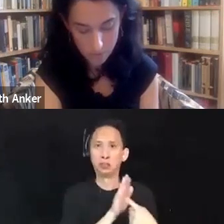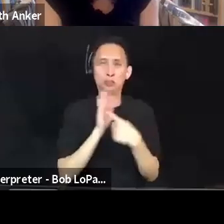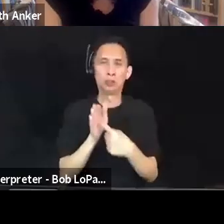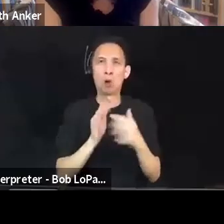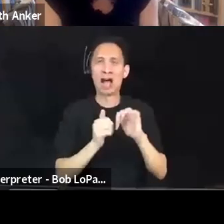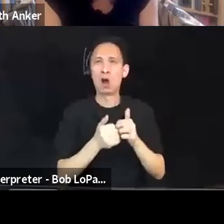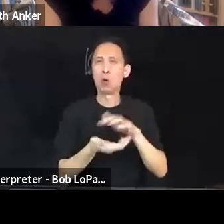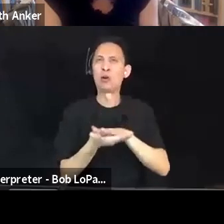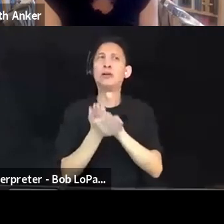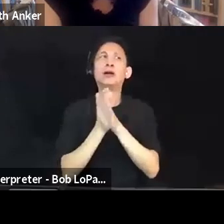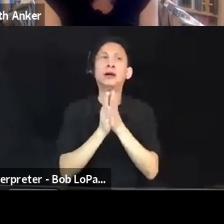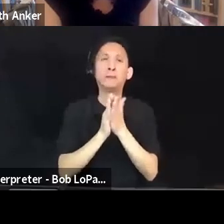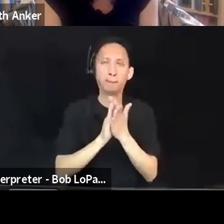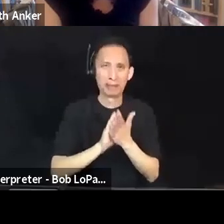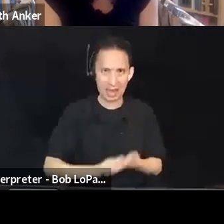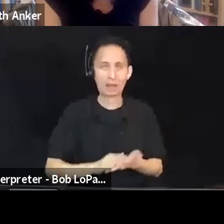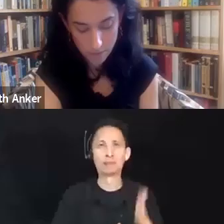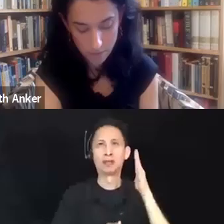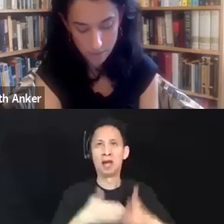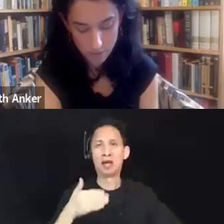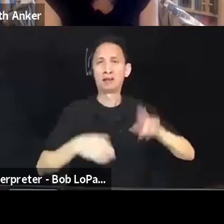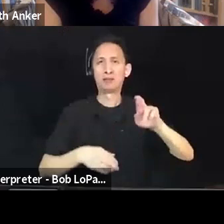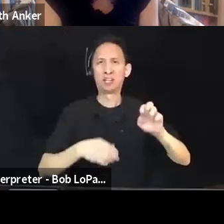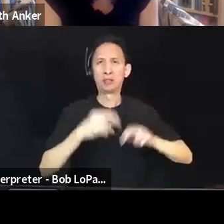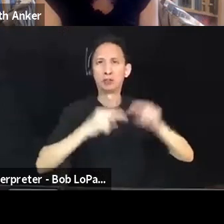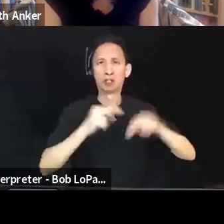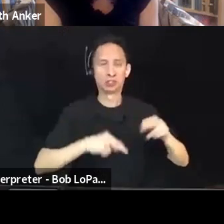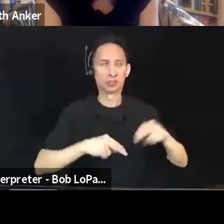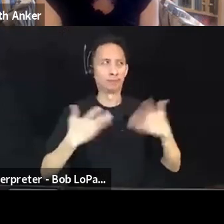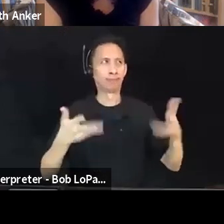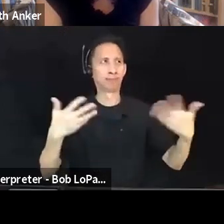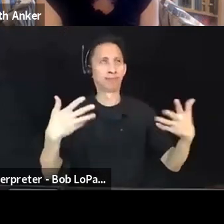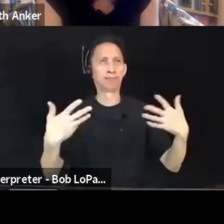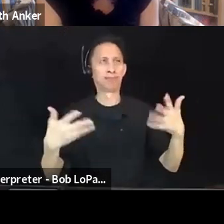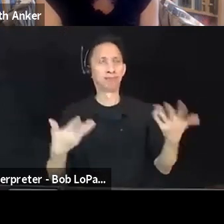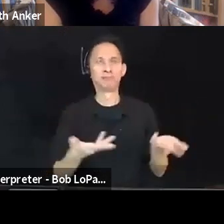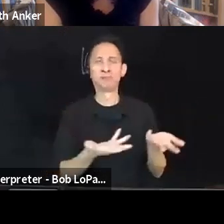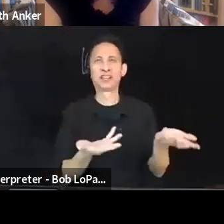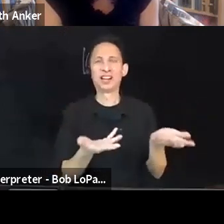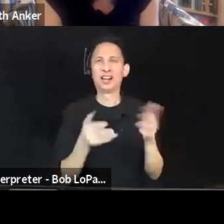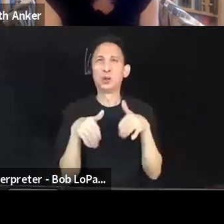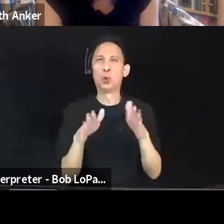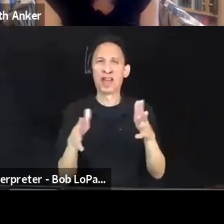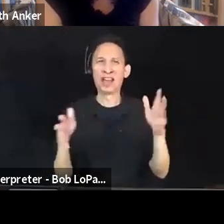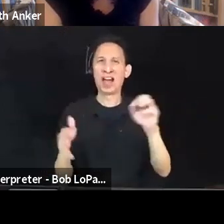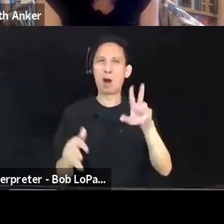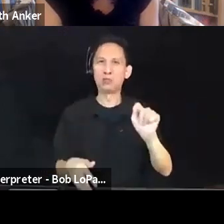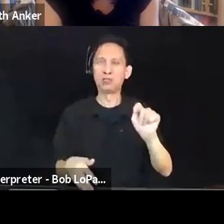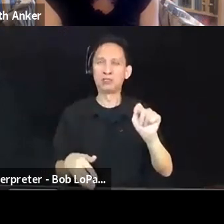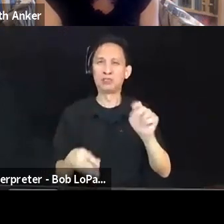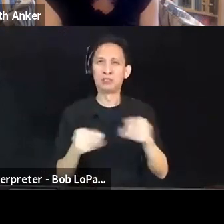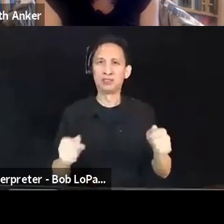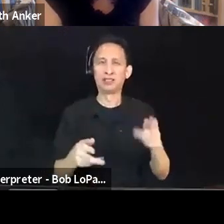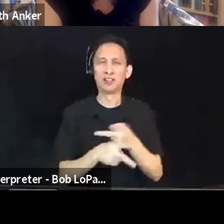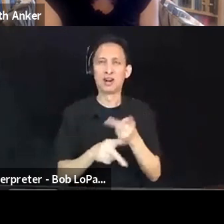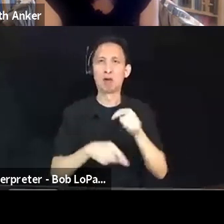that by the end of Reconstruction. And I think the way out seems to be to think more about the way we got into